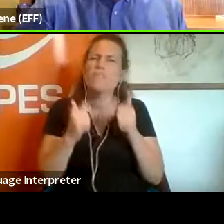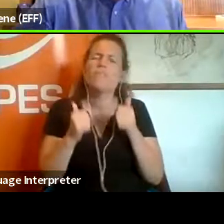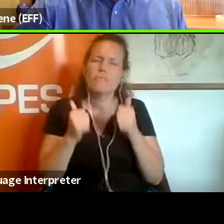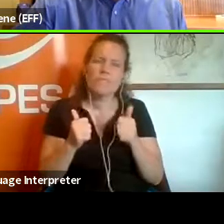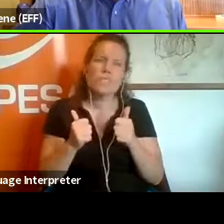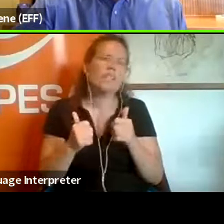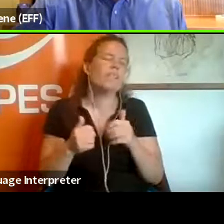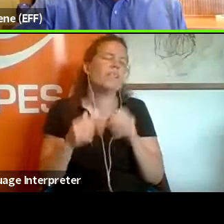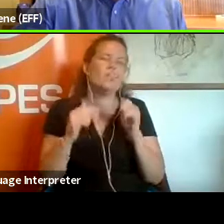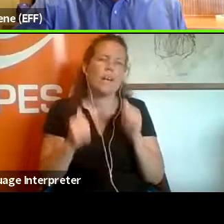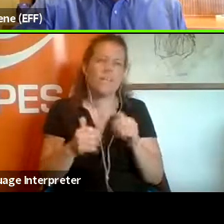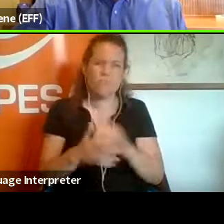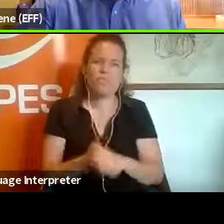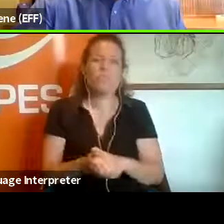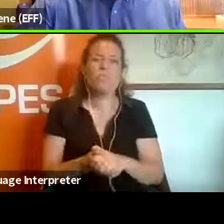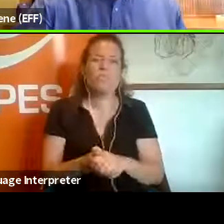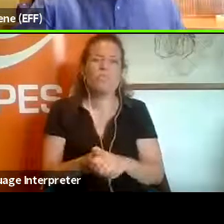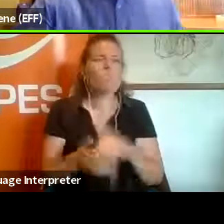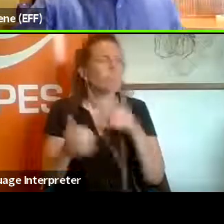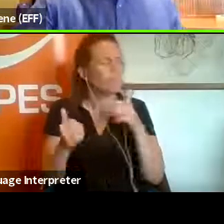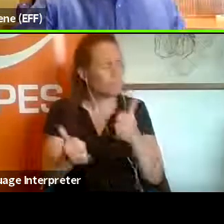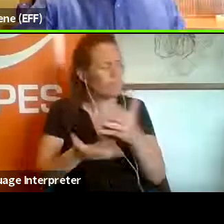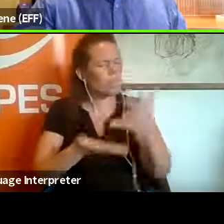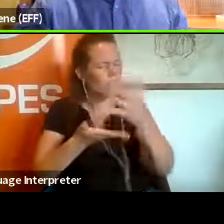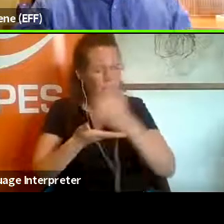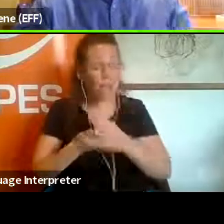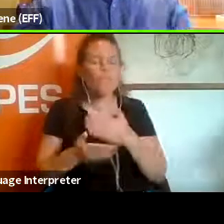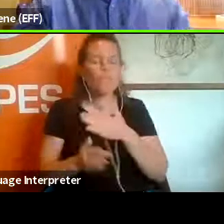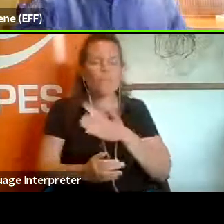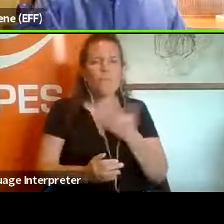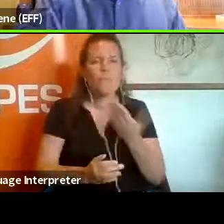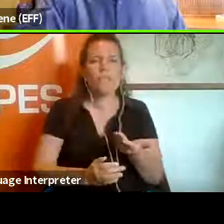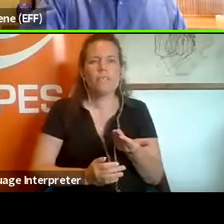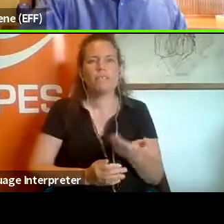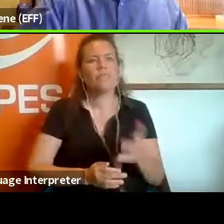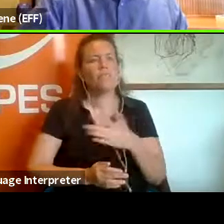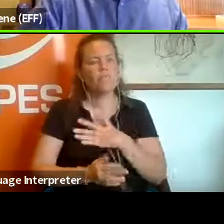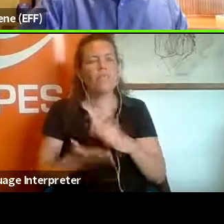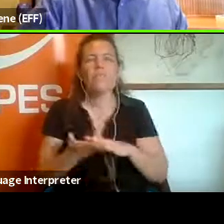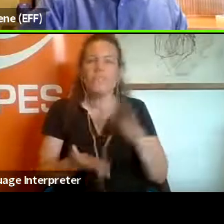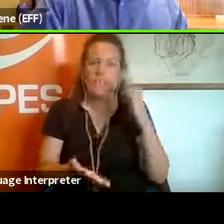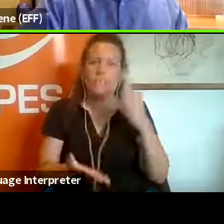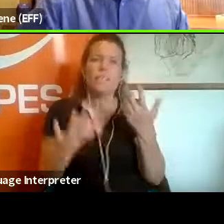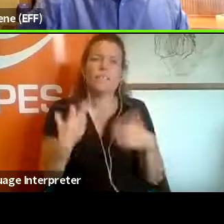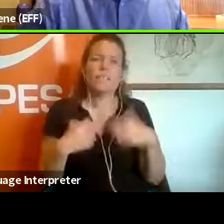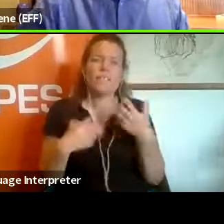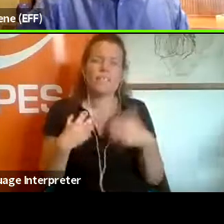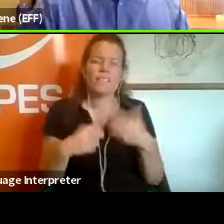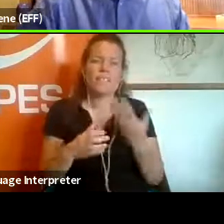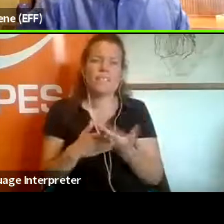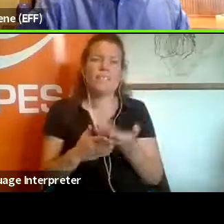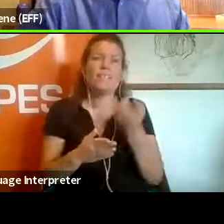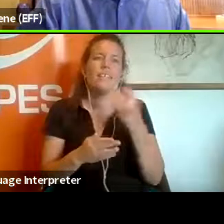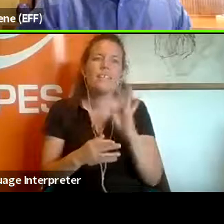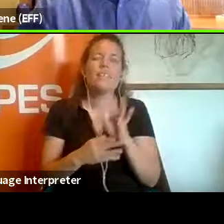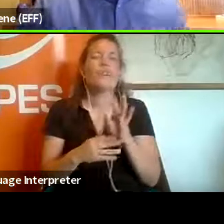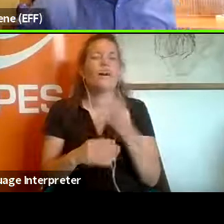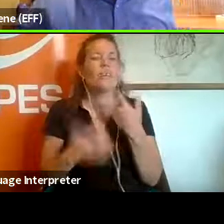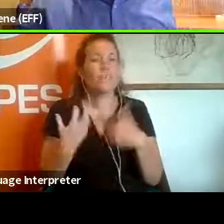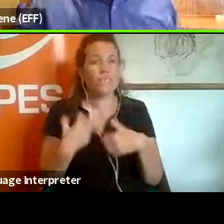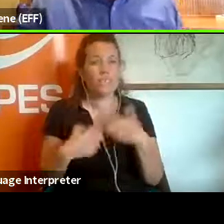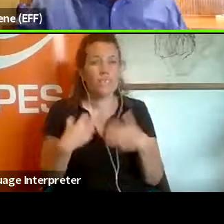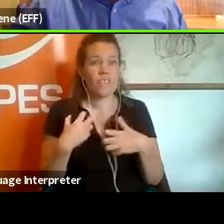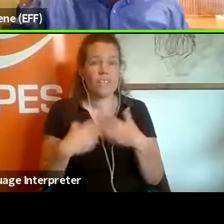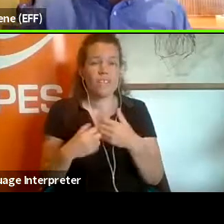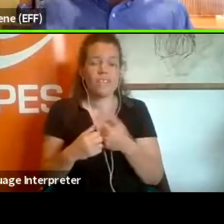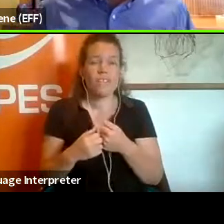beneficial to me, and very interesting. And if you are interested, I